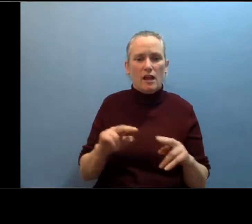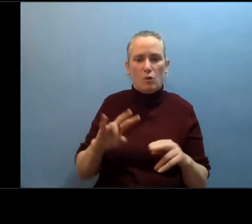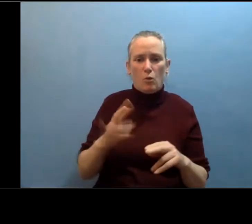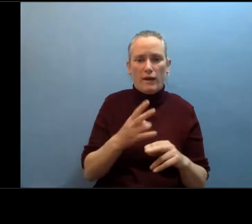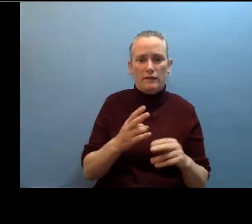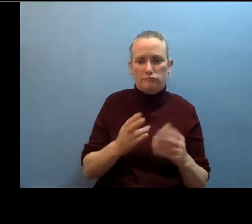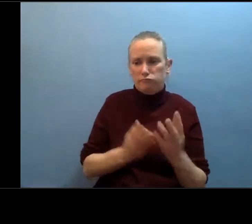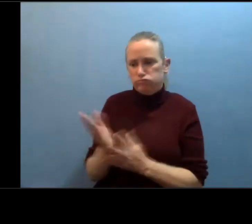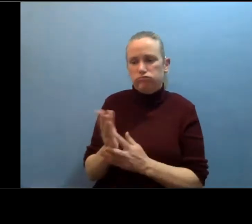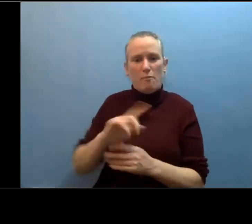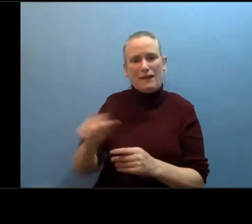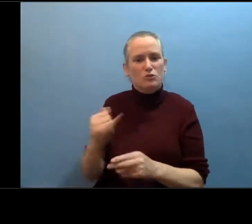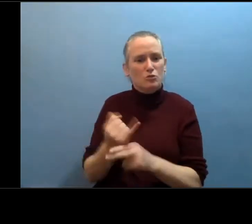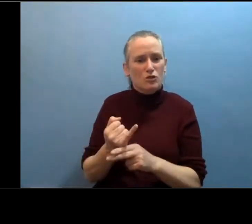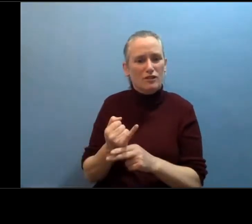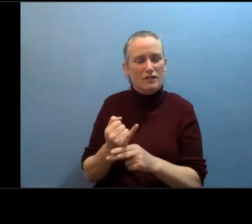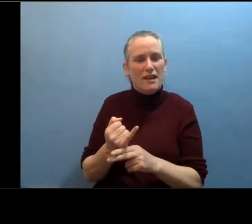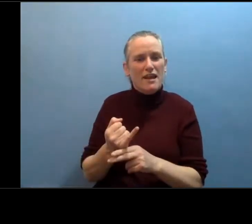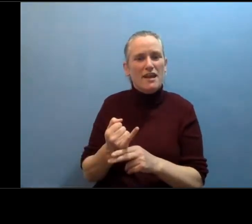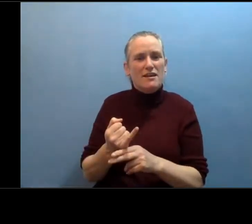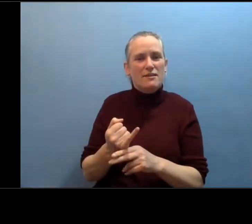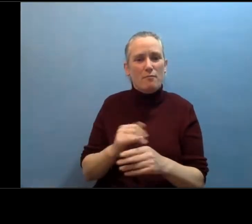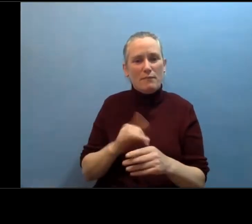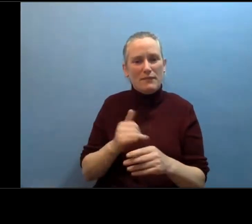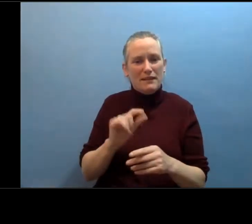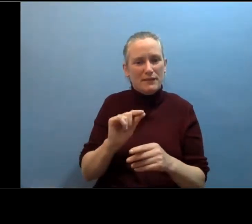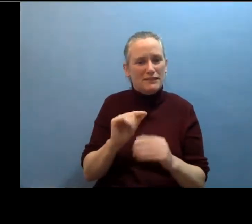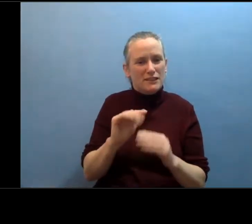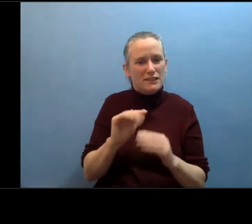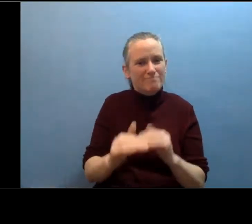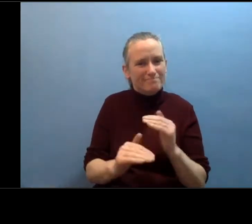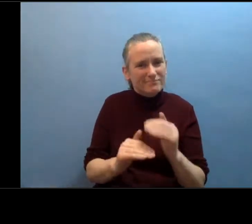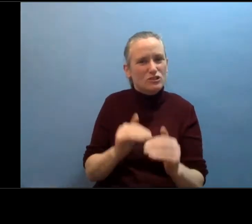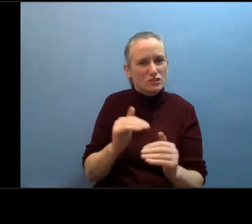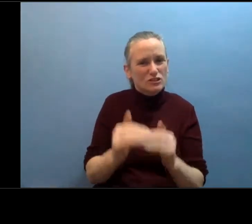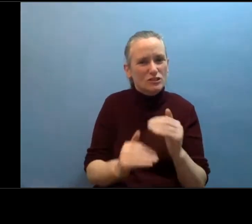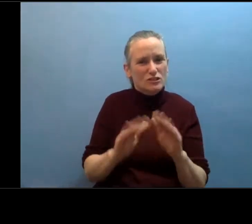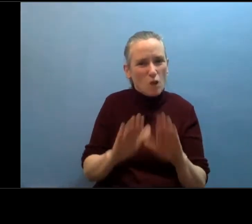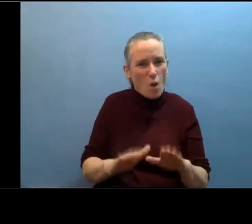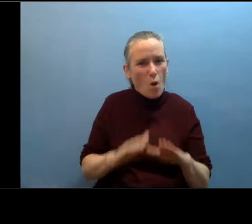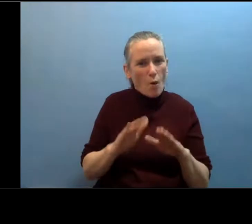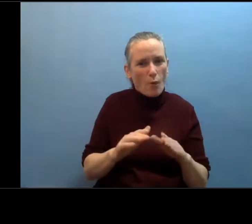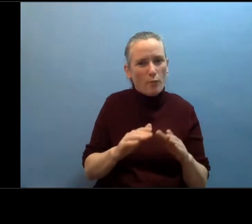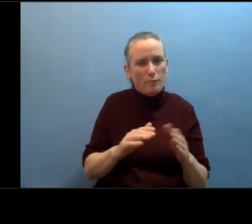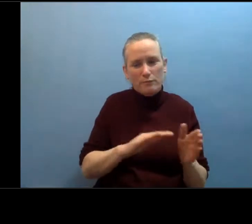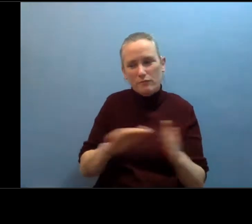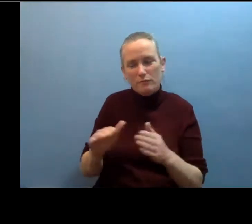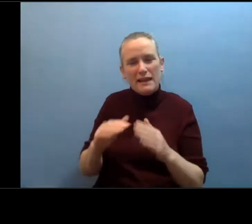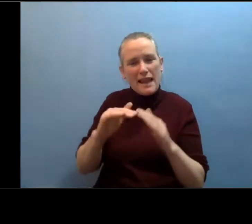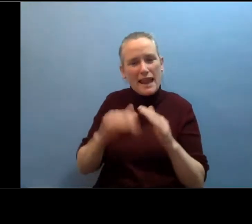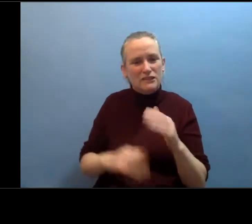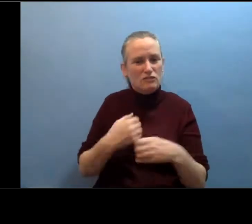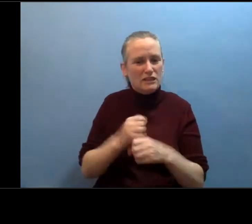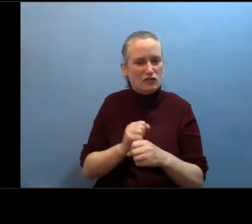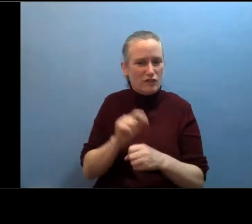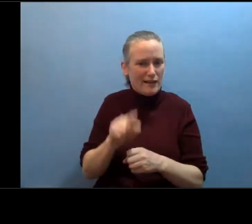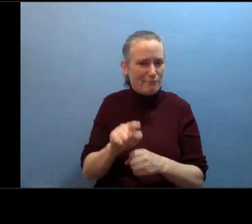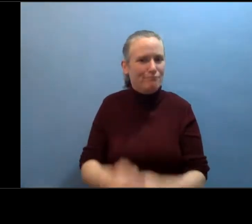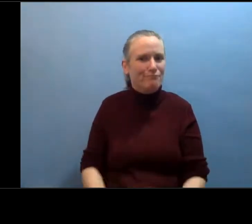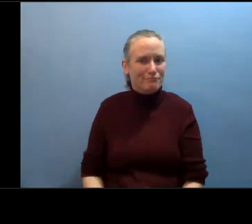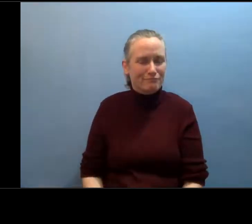school. It can be a little bit slower than that, and that will be a little bit less stressful for him, I'd imagine, as well.